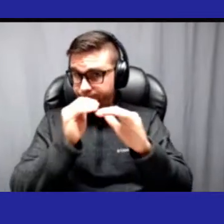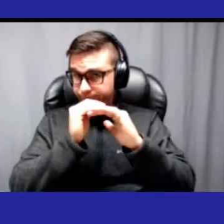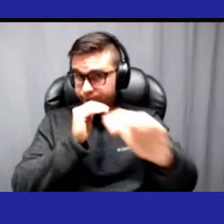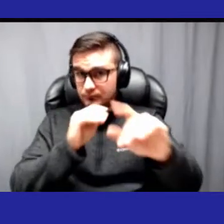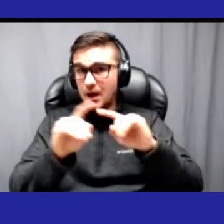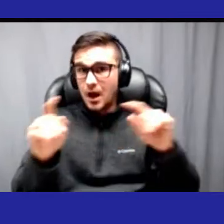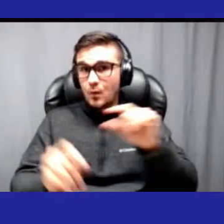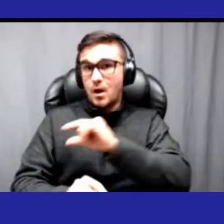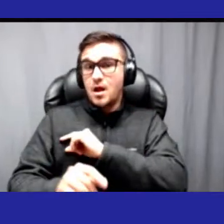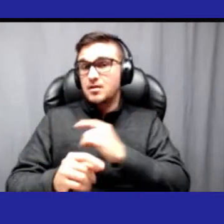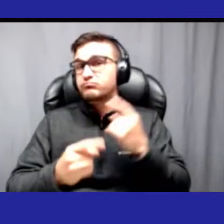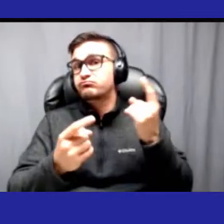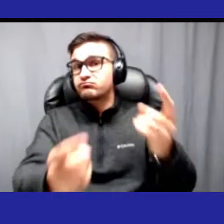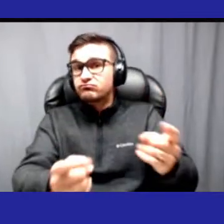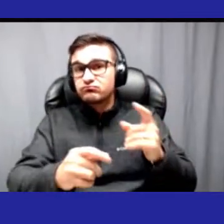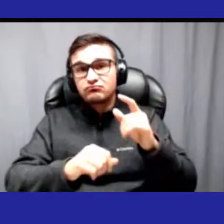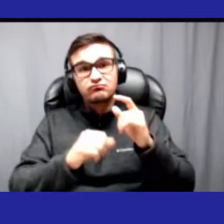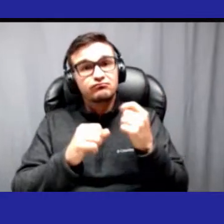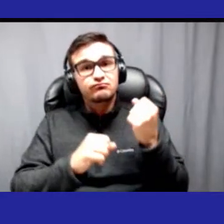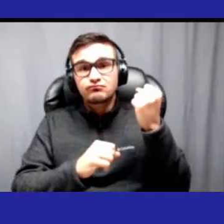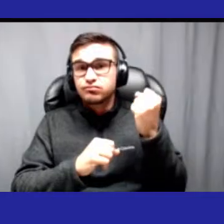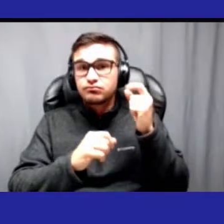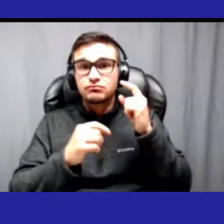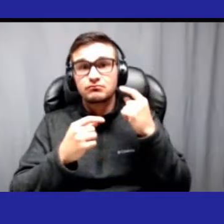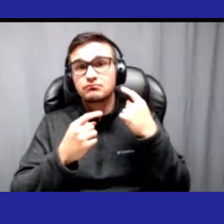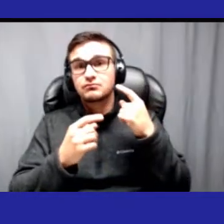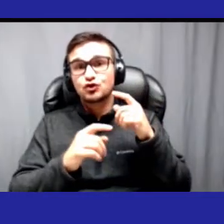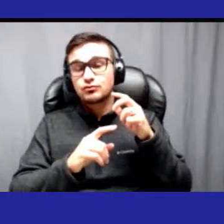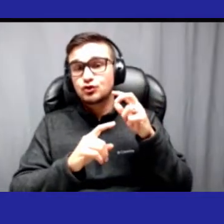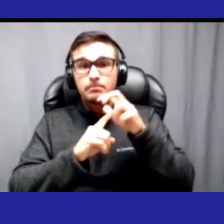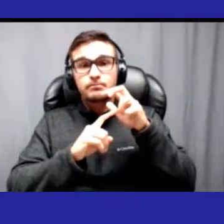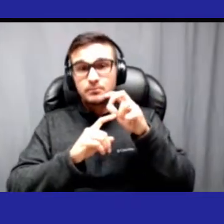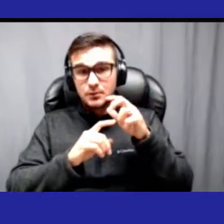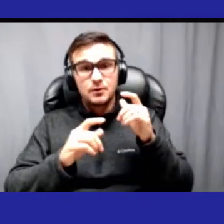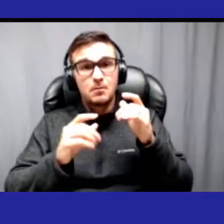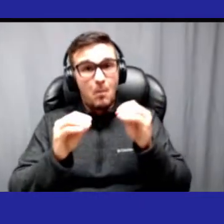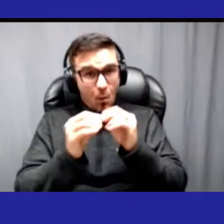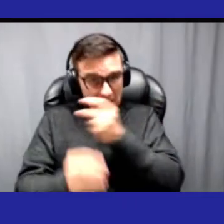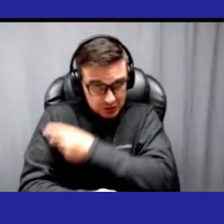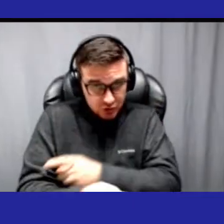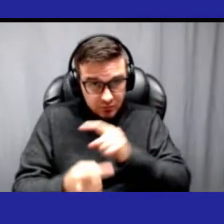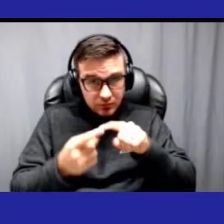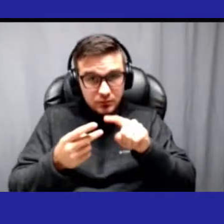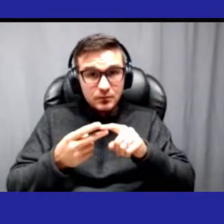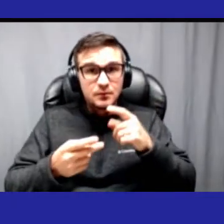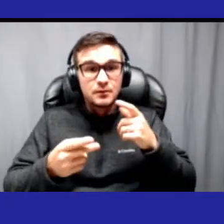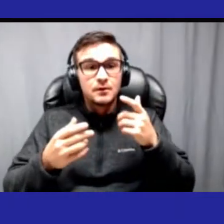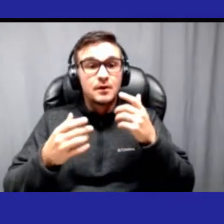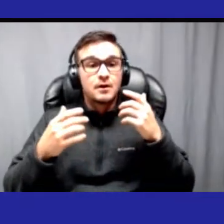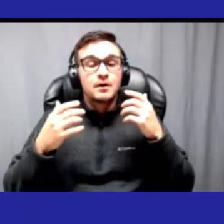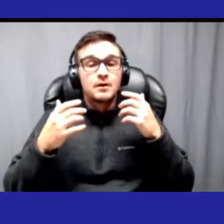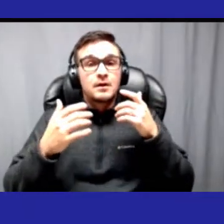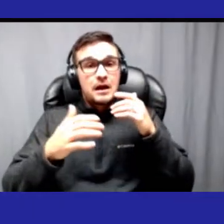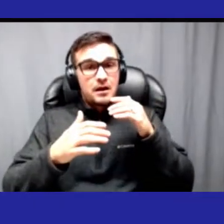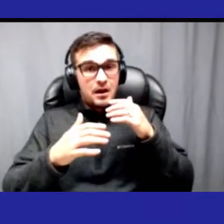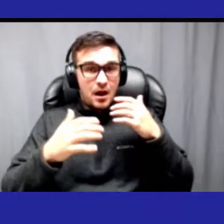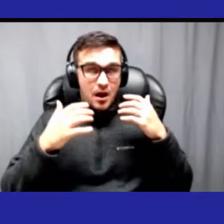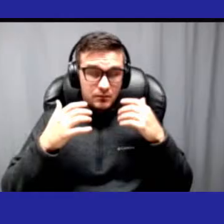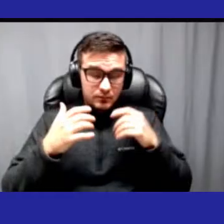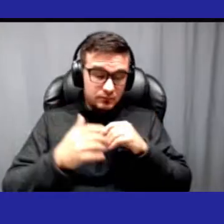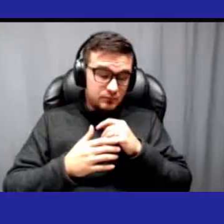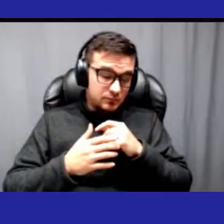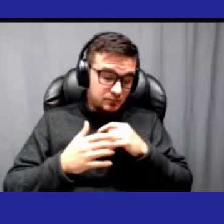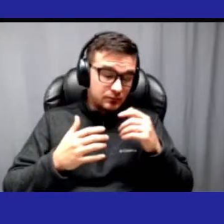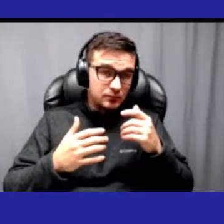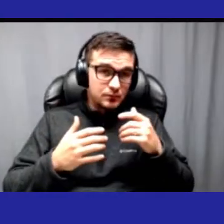well. So not only do we have more new patients in our system, not only is healthcare a human right here and is access to care improved significantly for all New Yorkers without